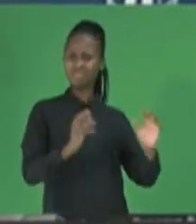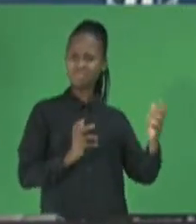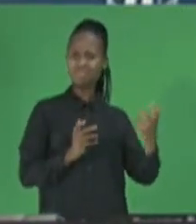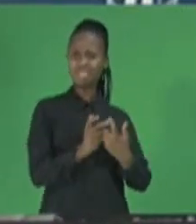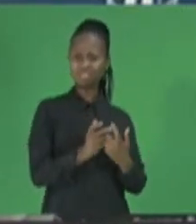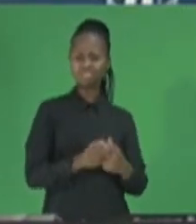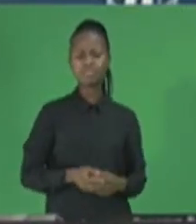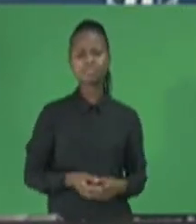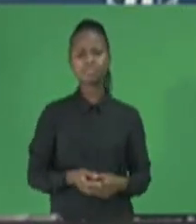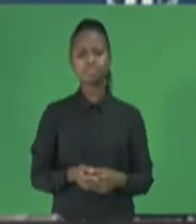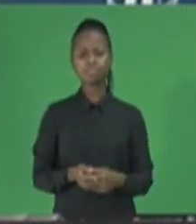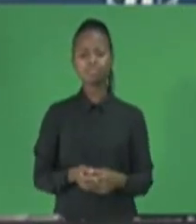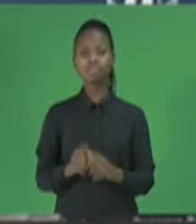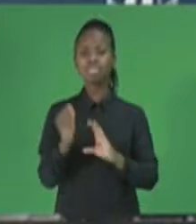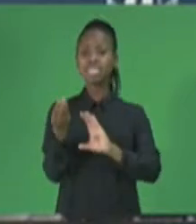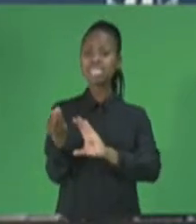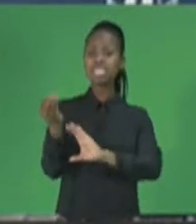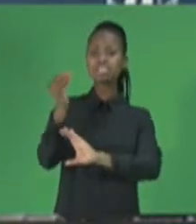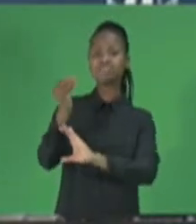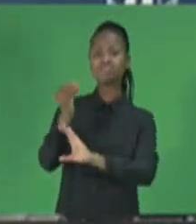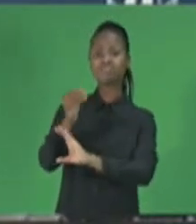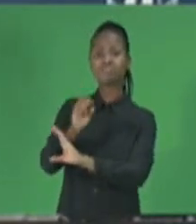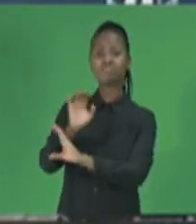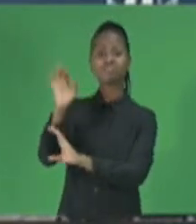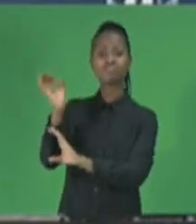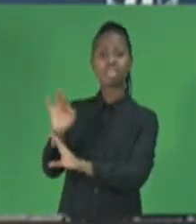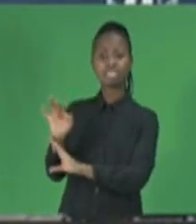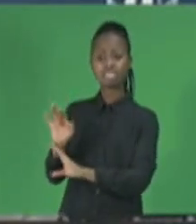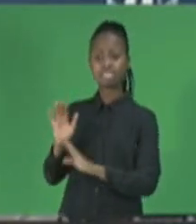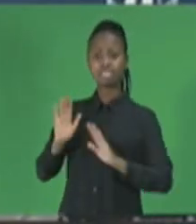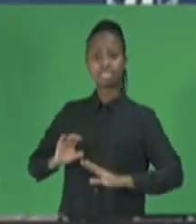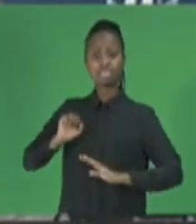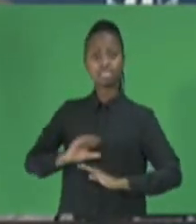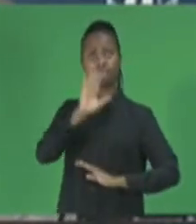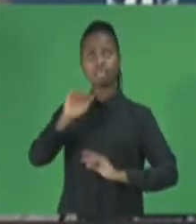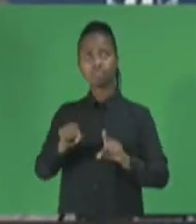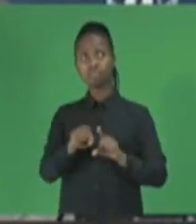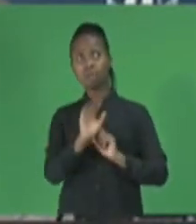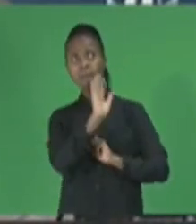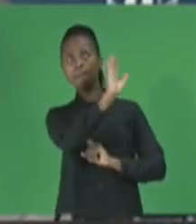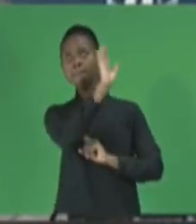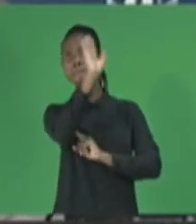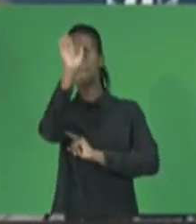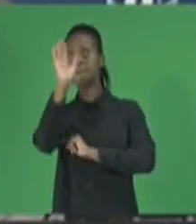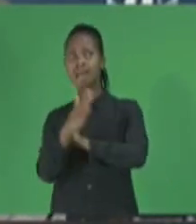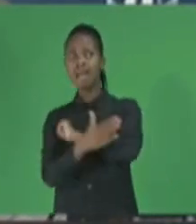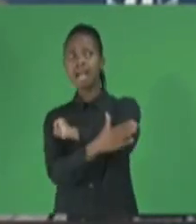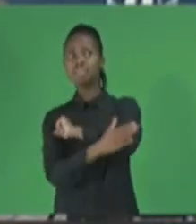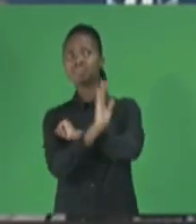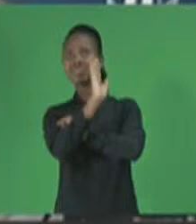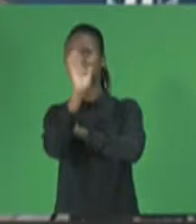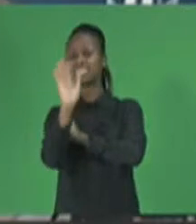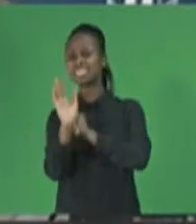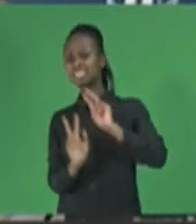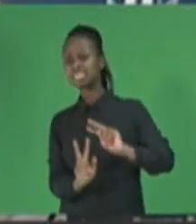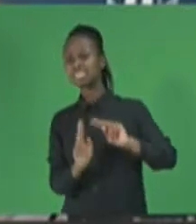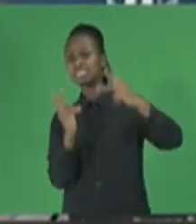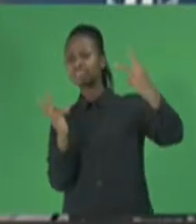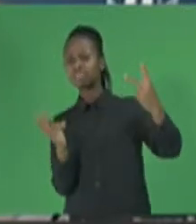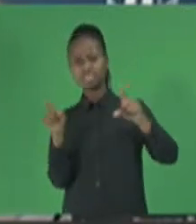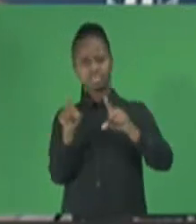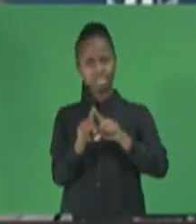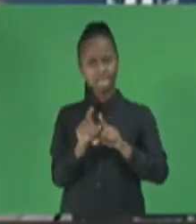Interest rate differentials between us and the rest. Interest rate differentials, yes, do matter. People look